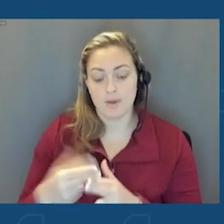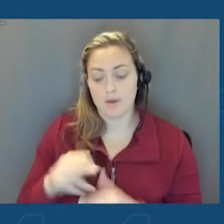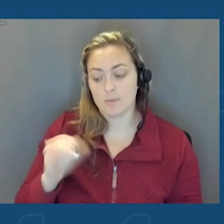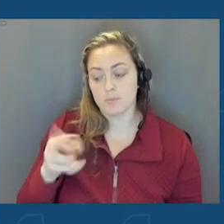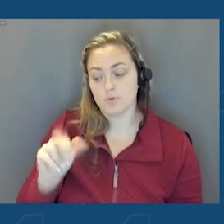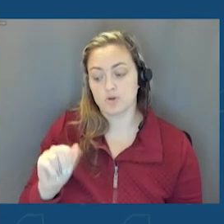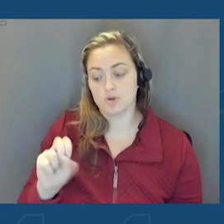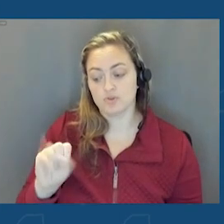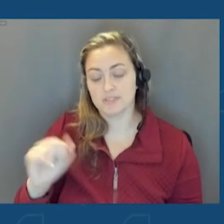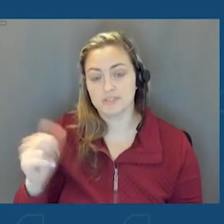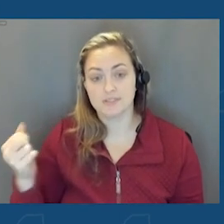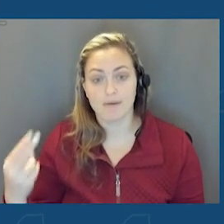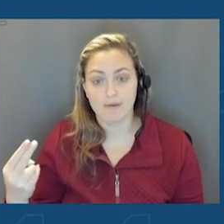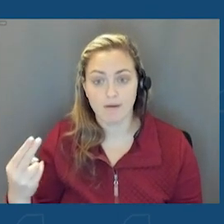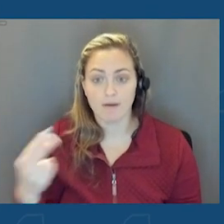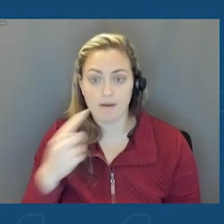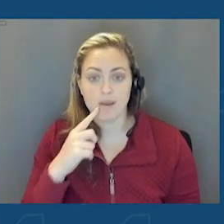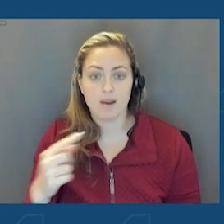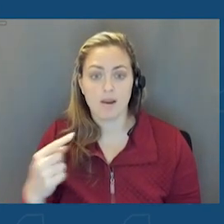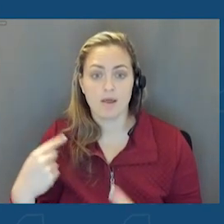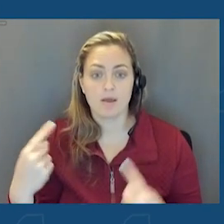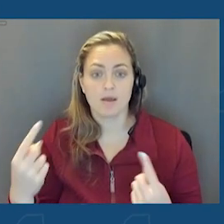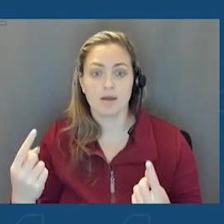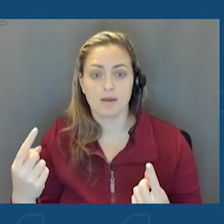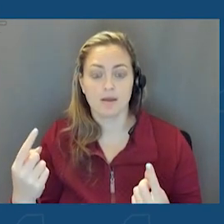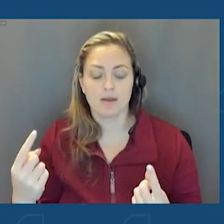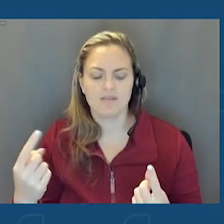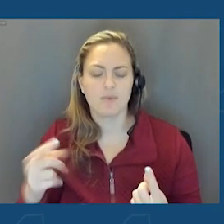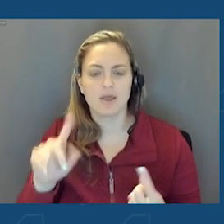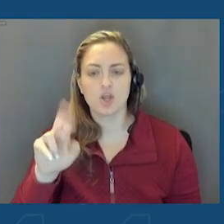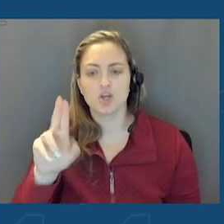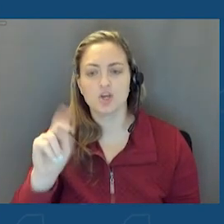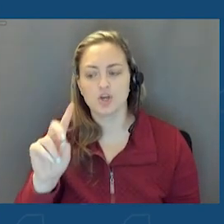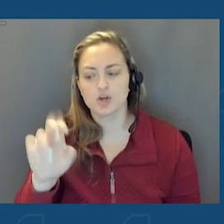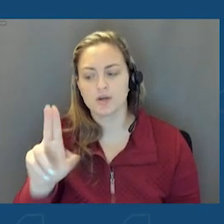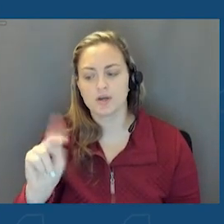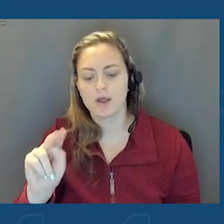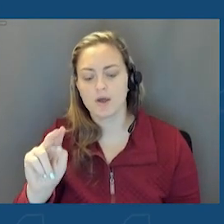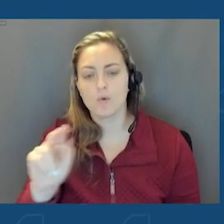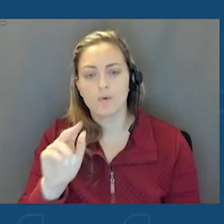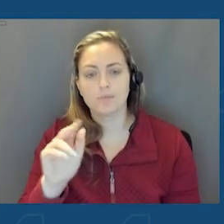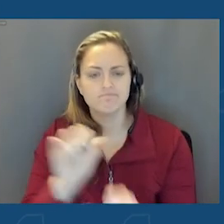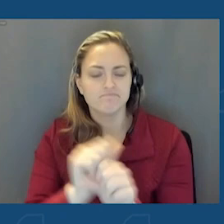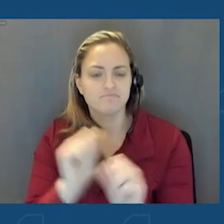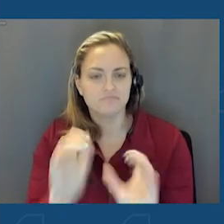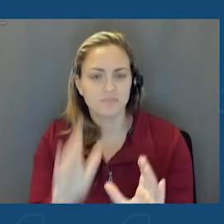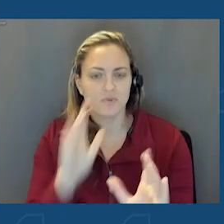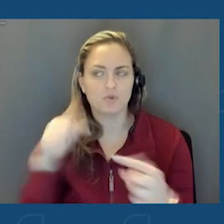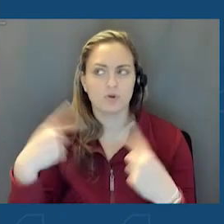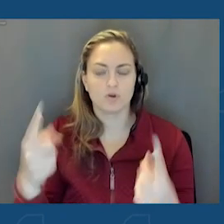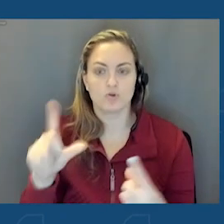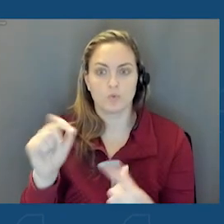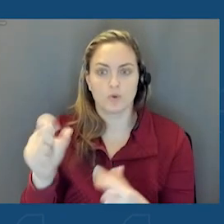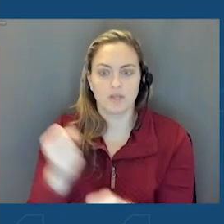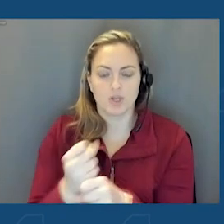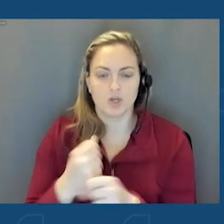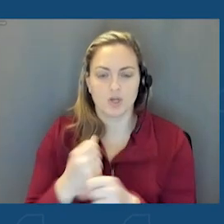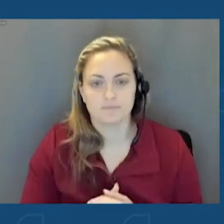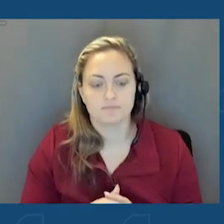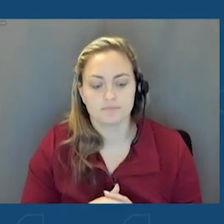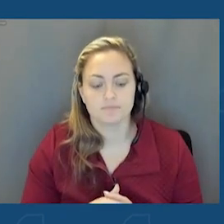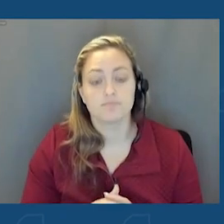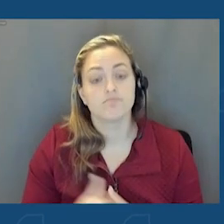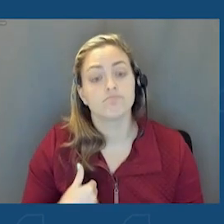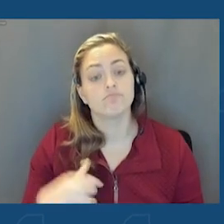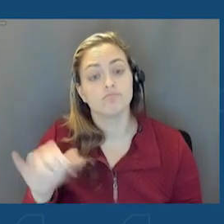Singh, and I have been a turn-down attendant at the Mandarin Oriental Hotel for the past 20 years. I am